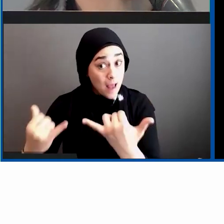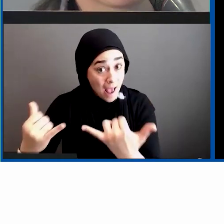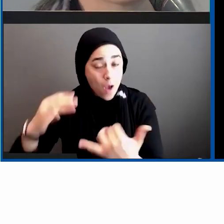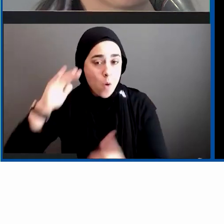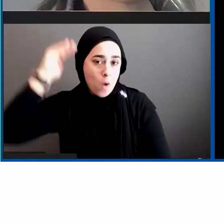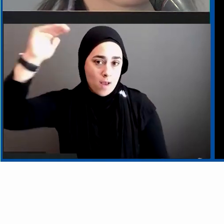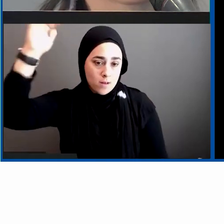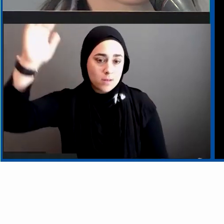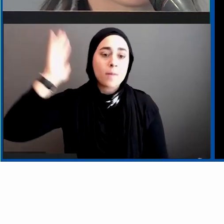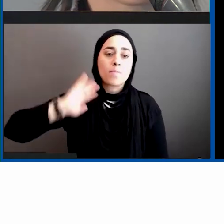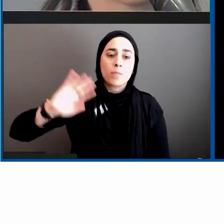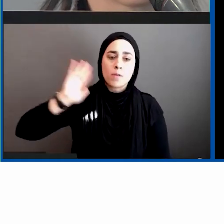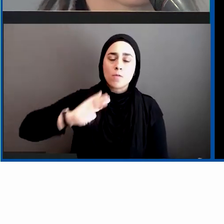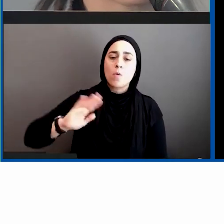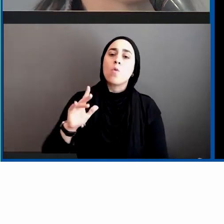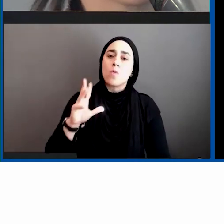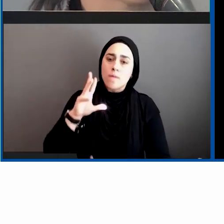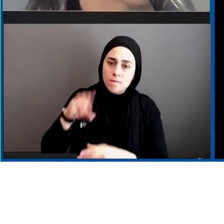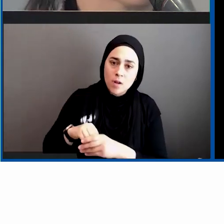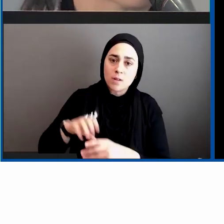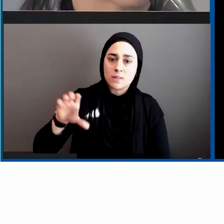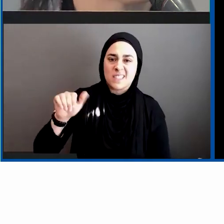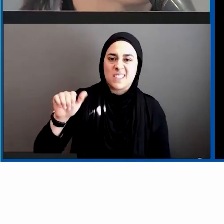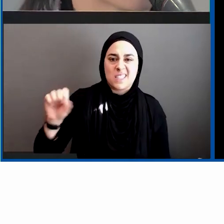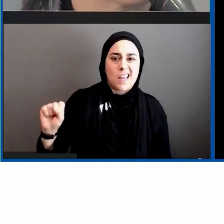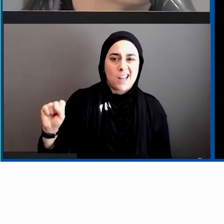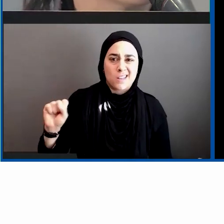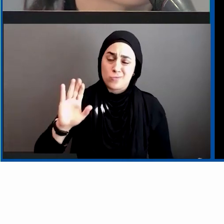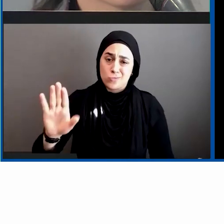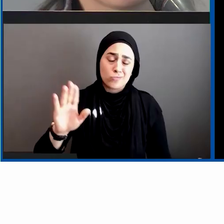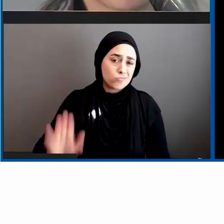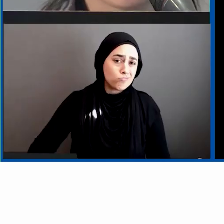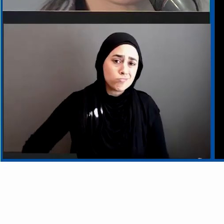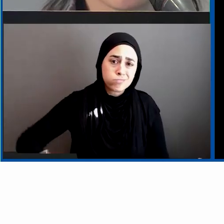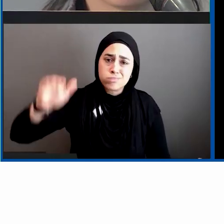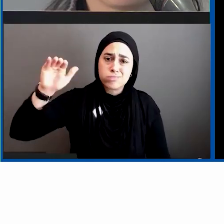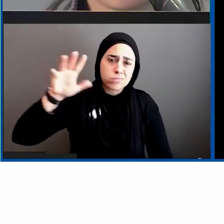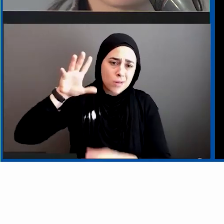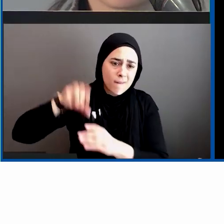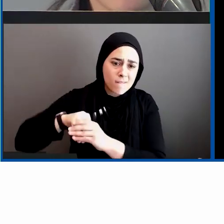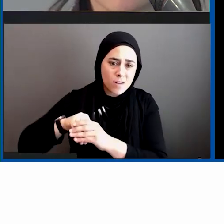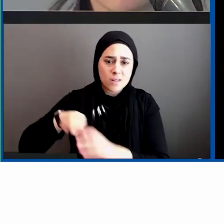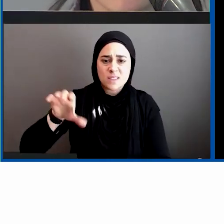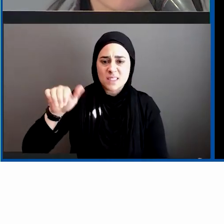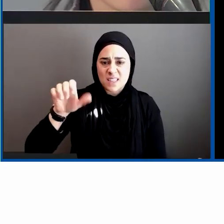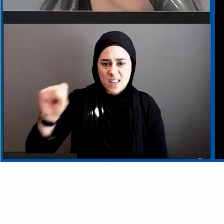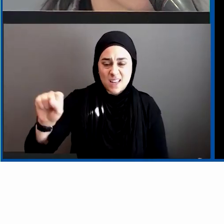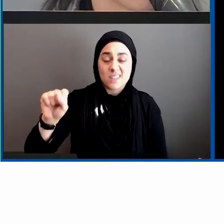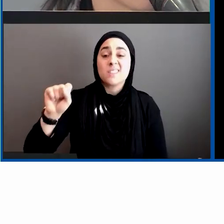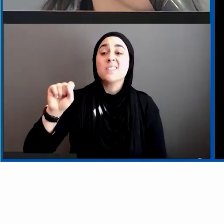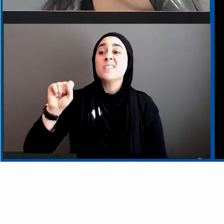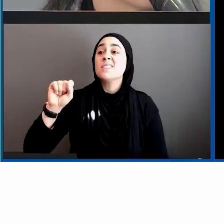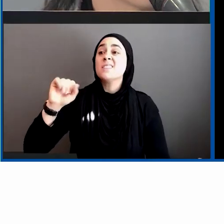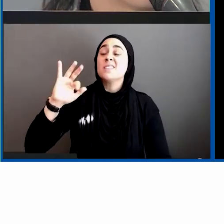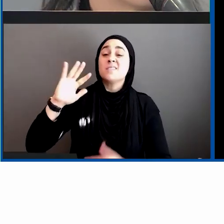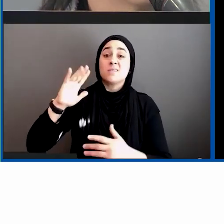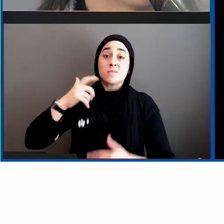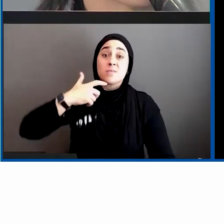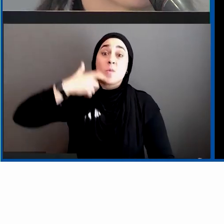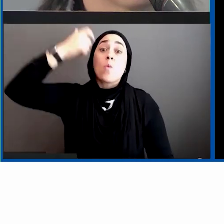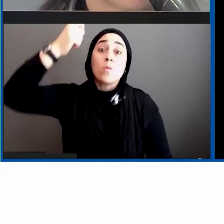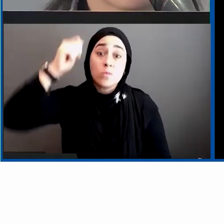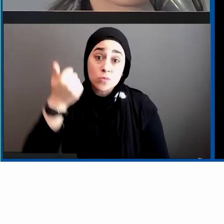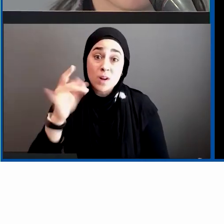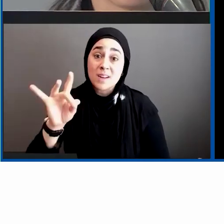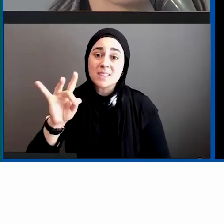was in child welfare system her whole childhood, and aged out without any status in Canada.